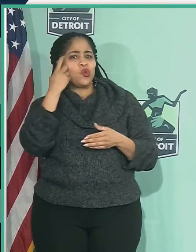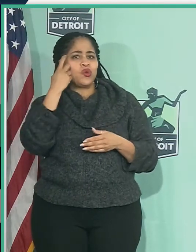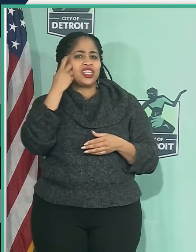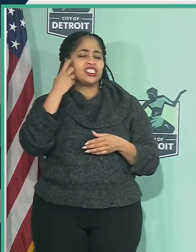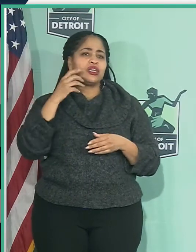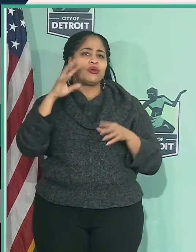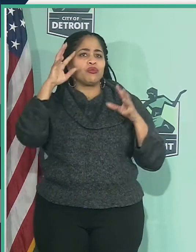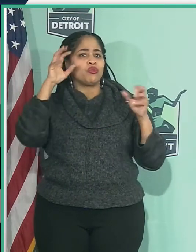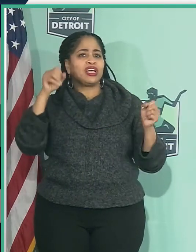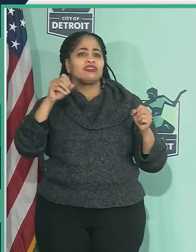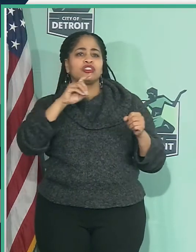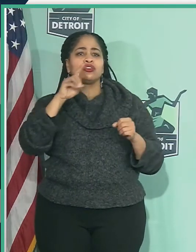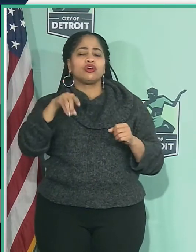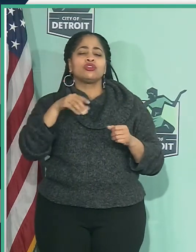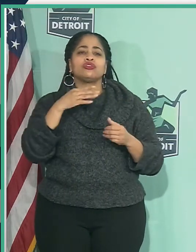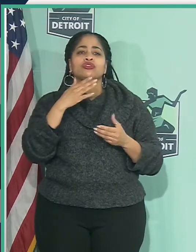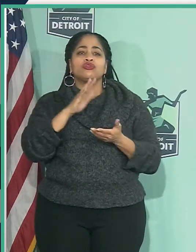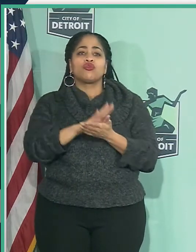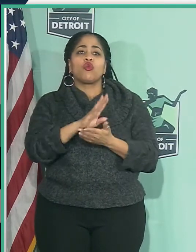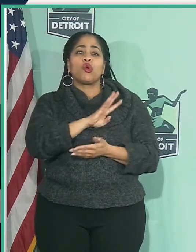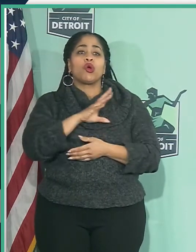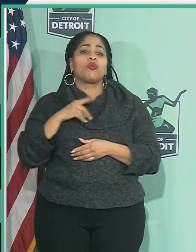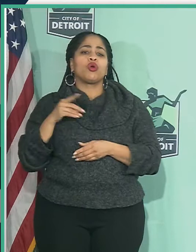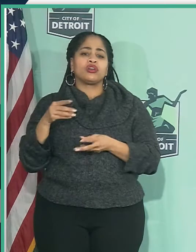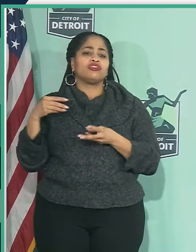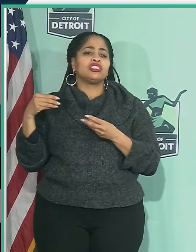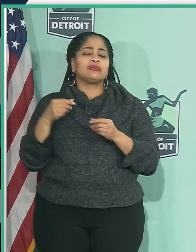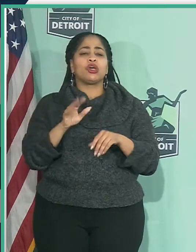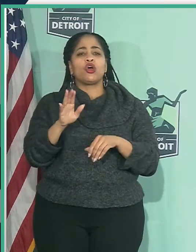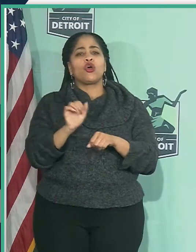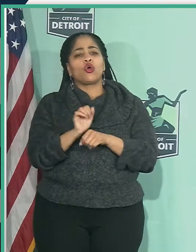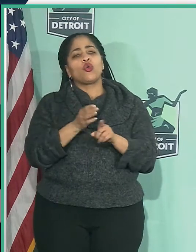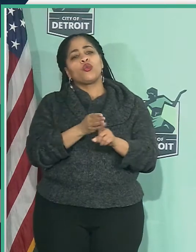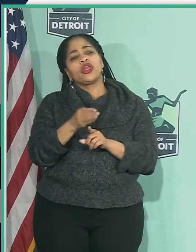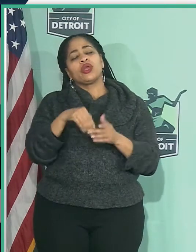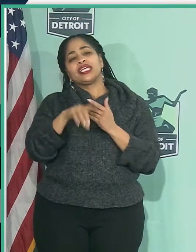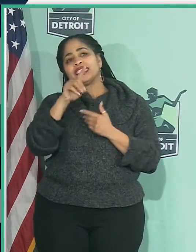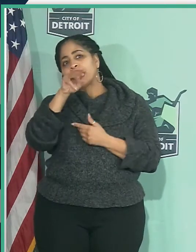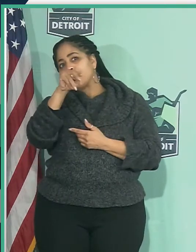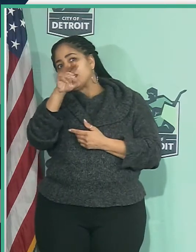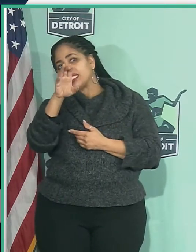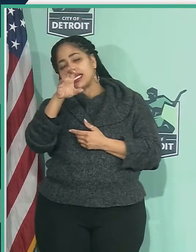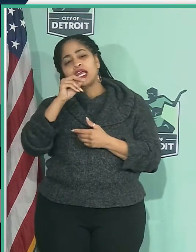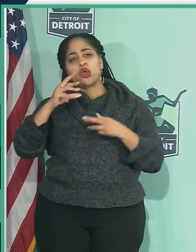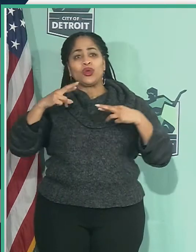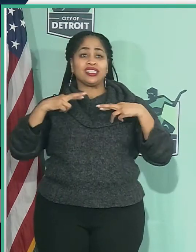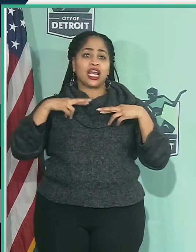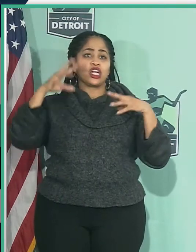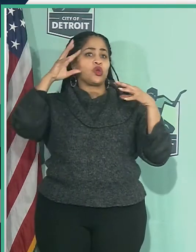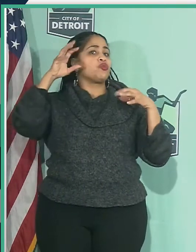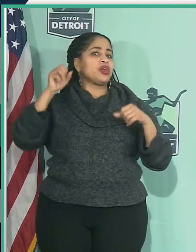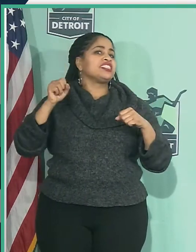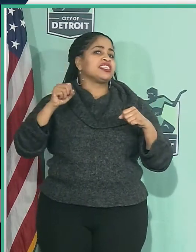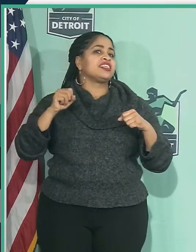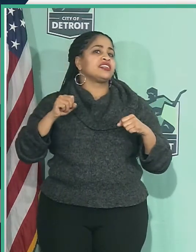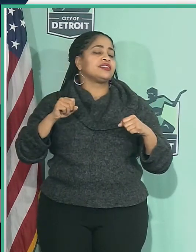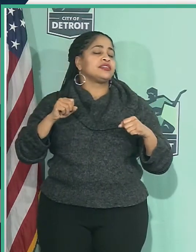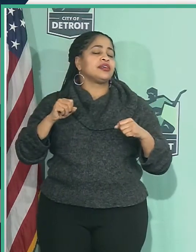School Board, she spent a career at DMC and retired as the president of